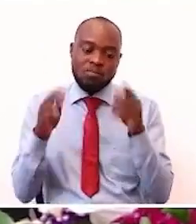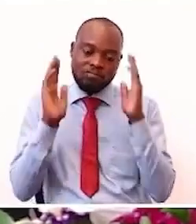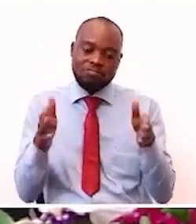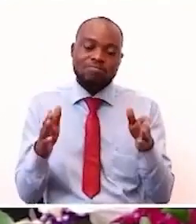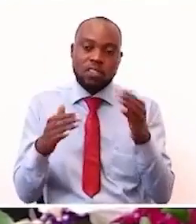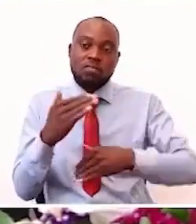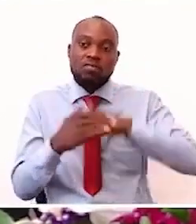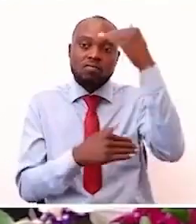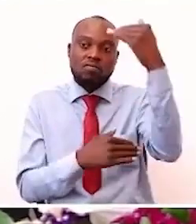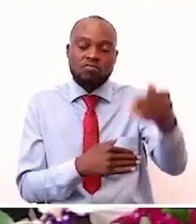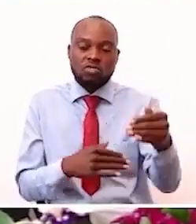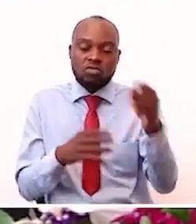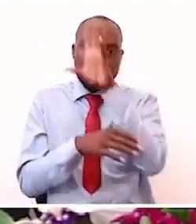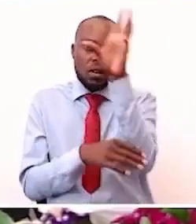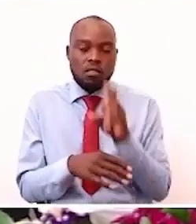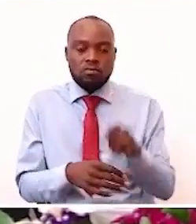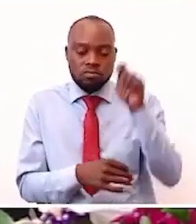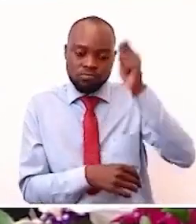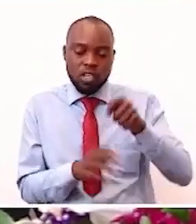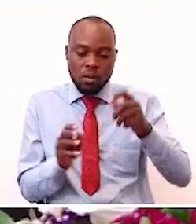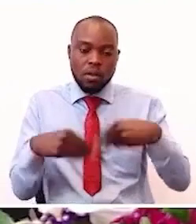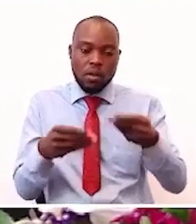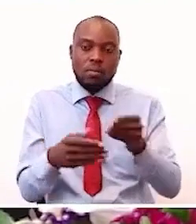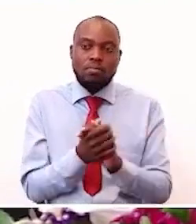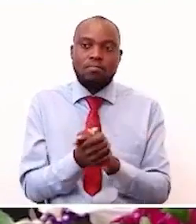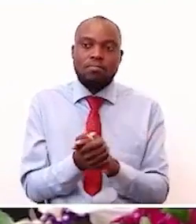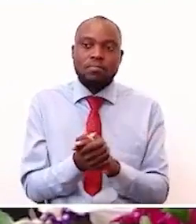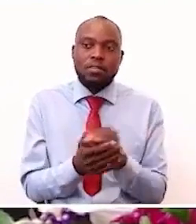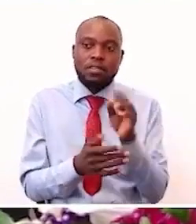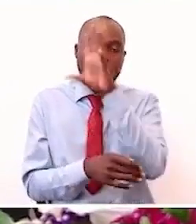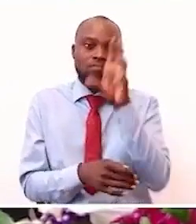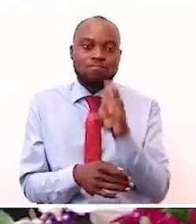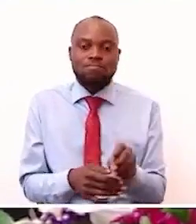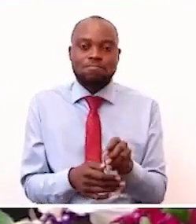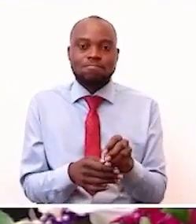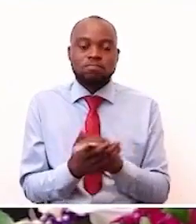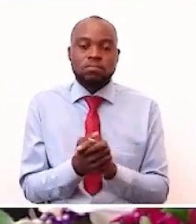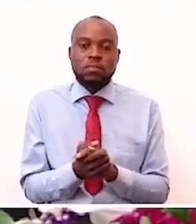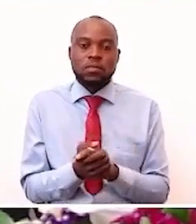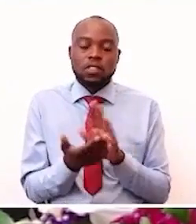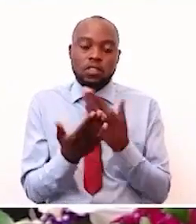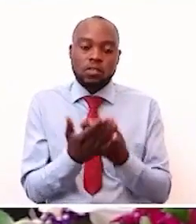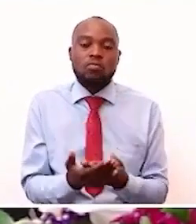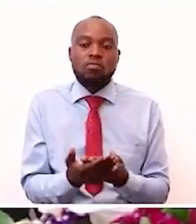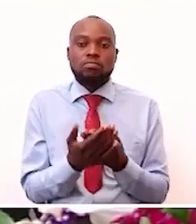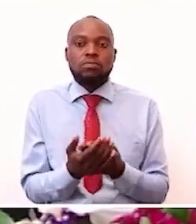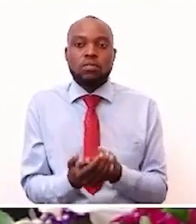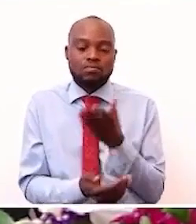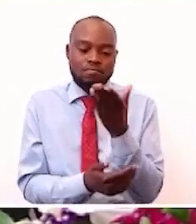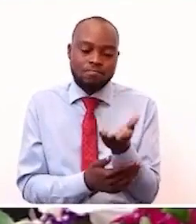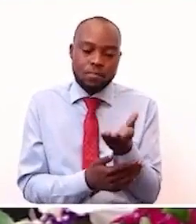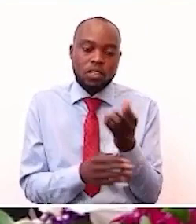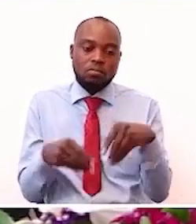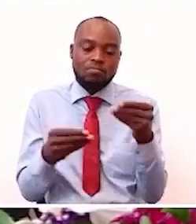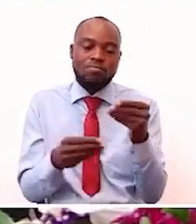African court that would give the continent an international criminal jurisdiction. Because at the core of it, we have put a number of